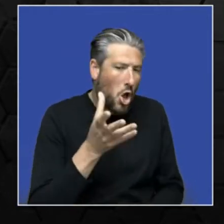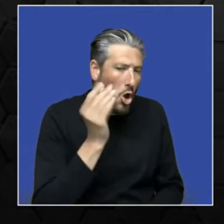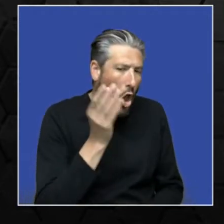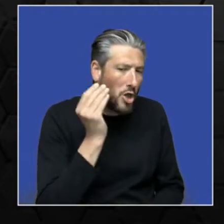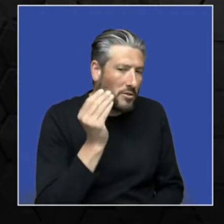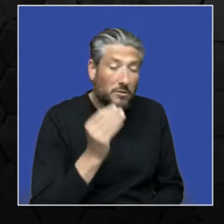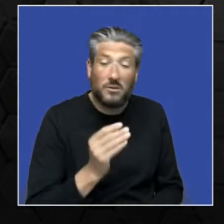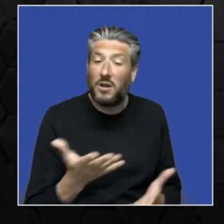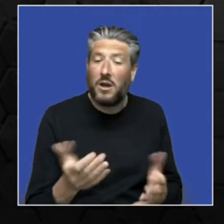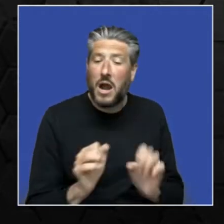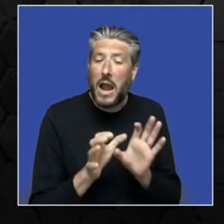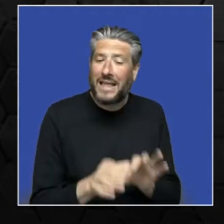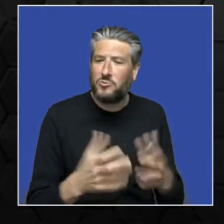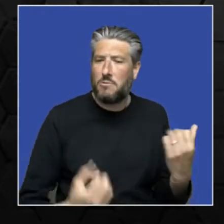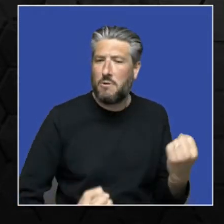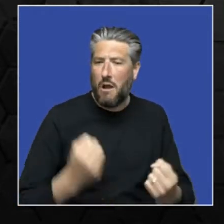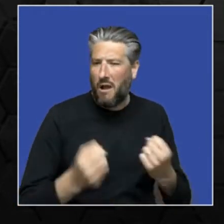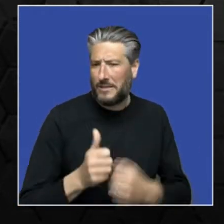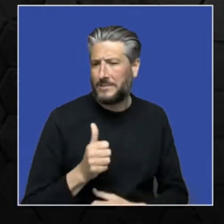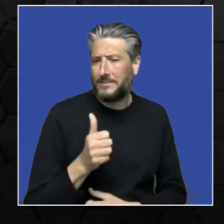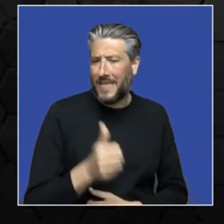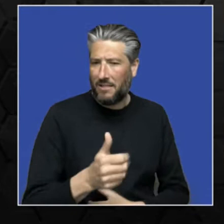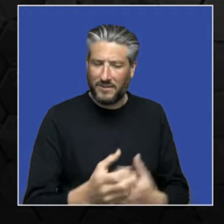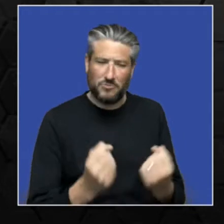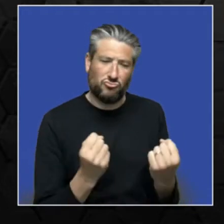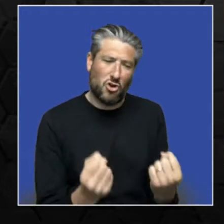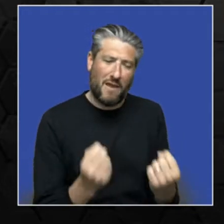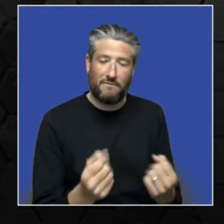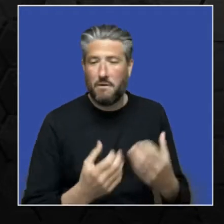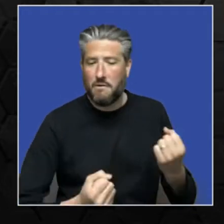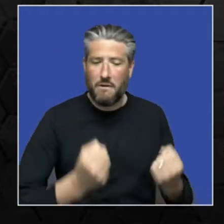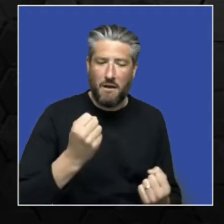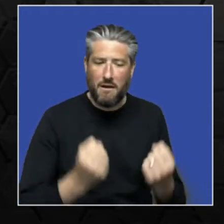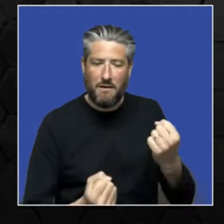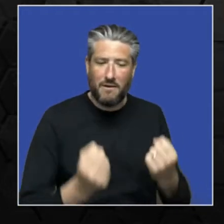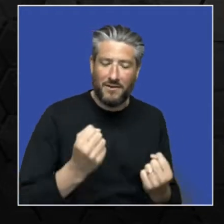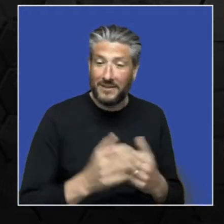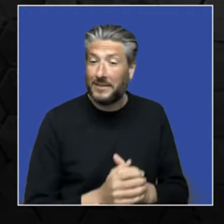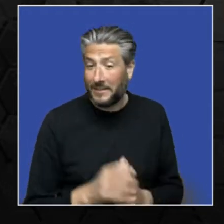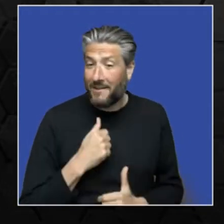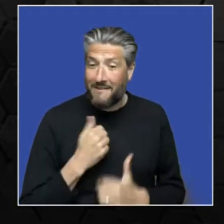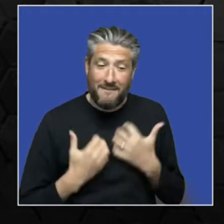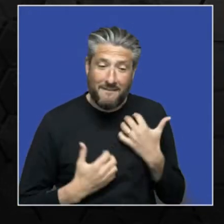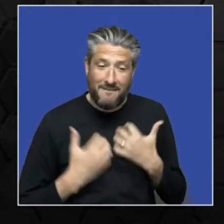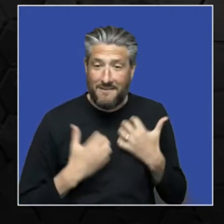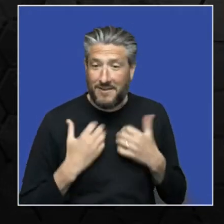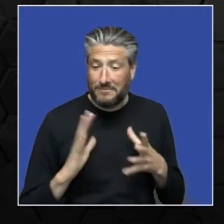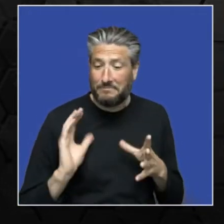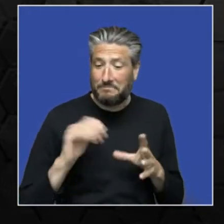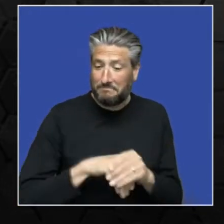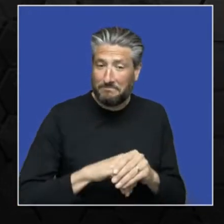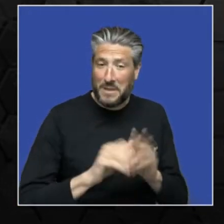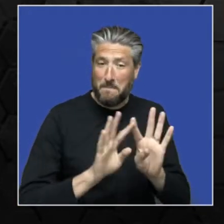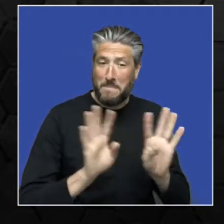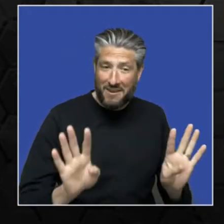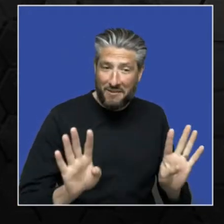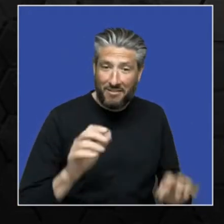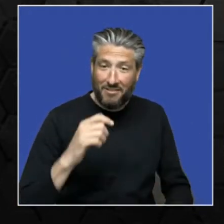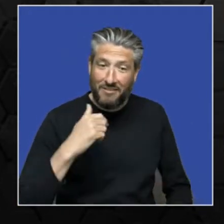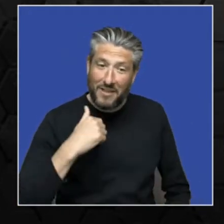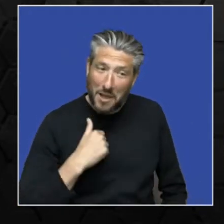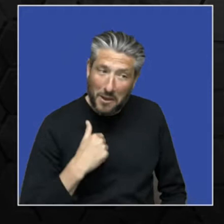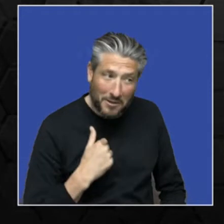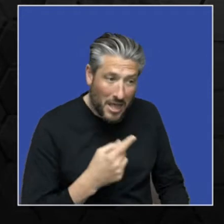Professor Sikun Gao. I'm really excited to be invited here on the panel and looking forward to talking to you guys. Impressive. We